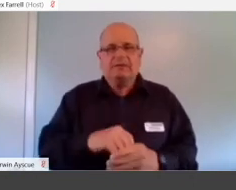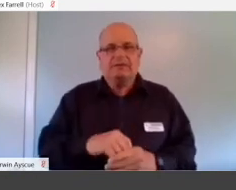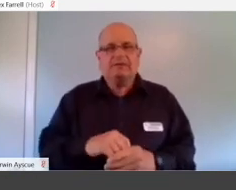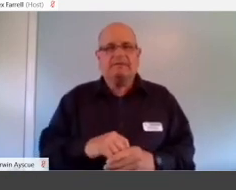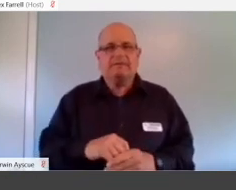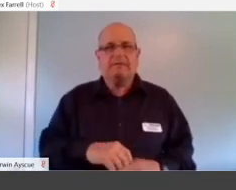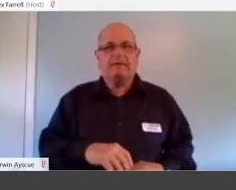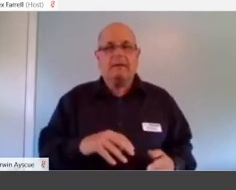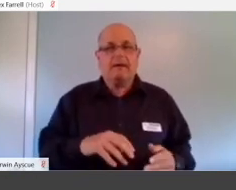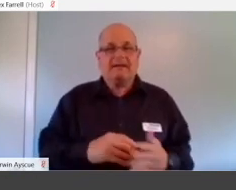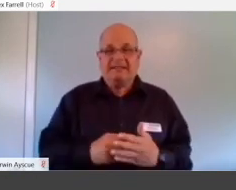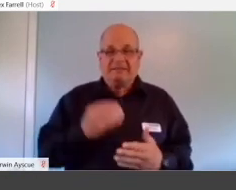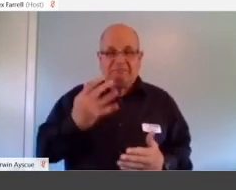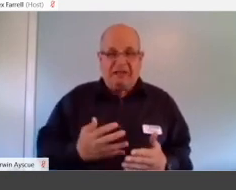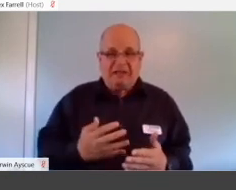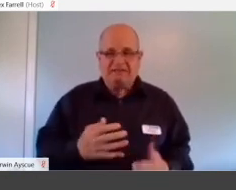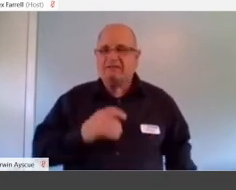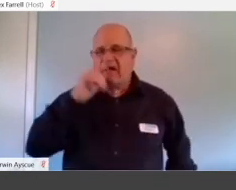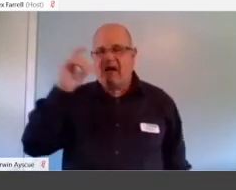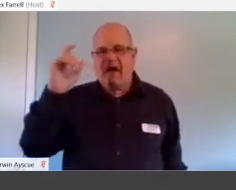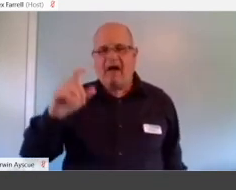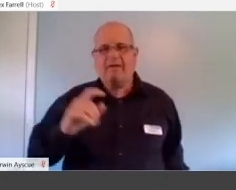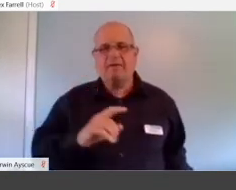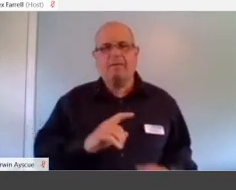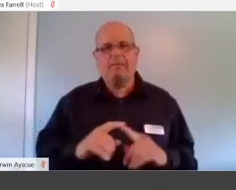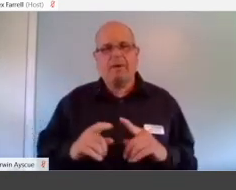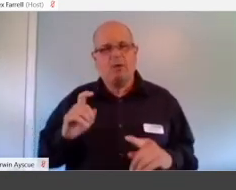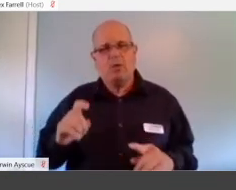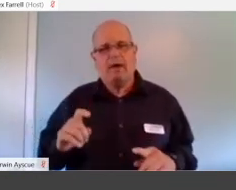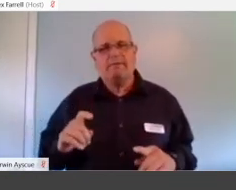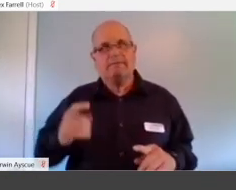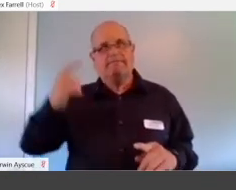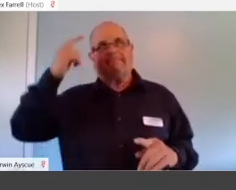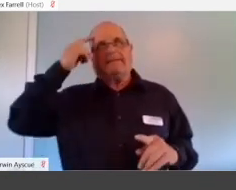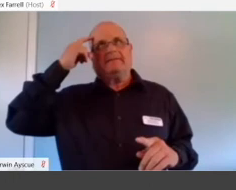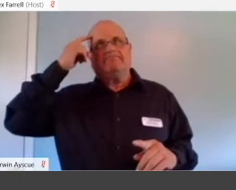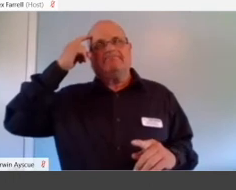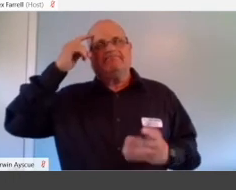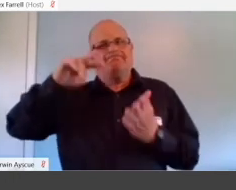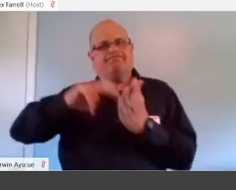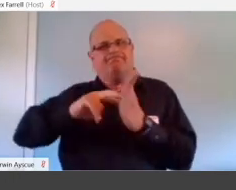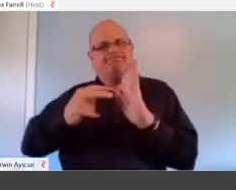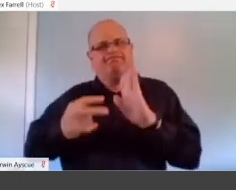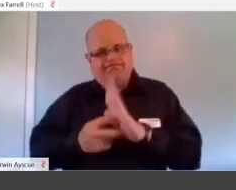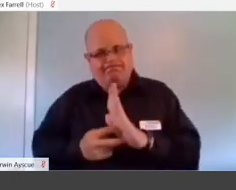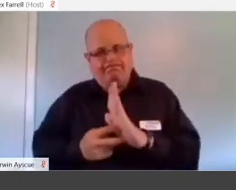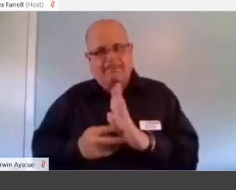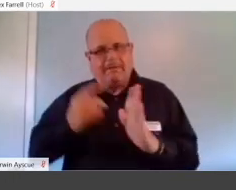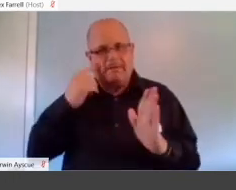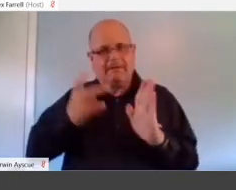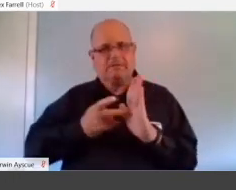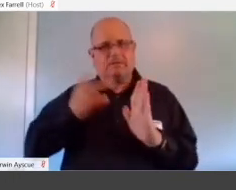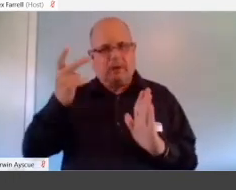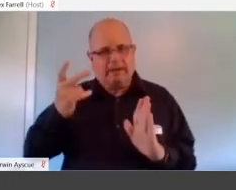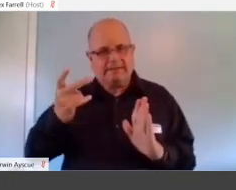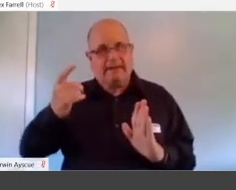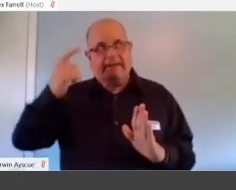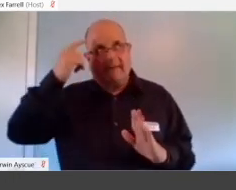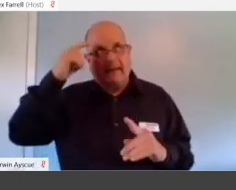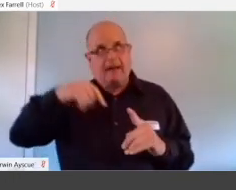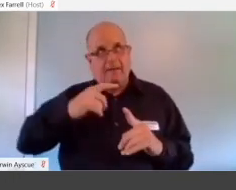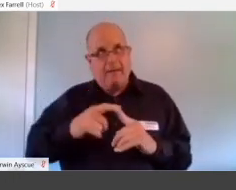be expensive. It just needs to be intentional. You just need to be thinking about it. Let's intentionally design